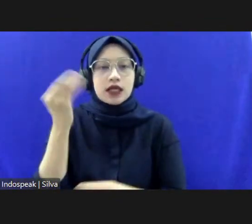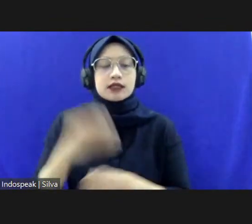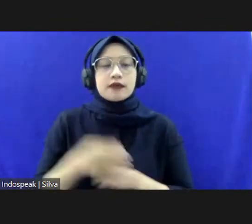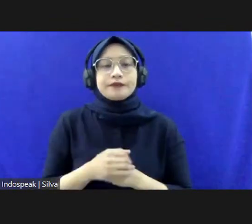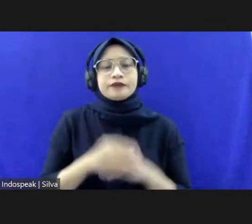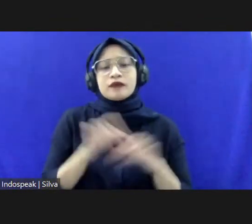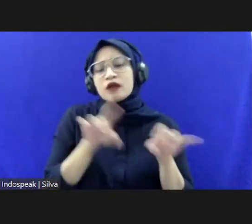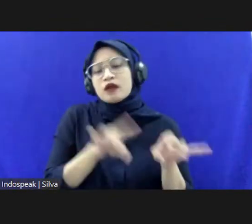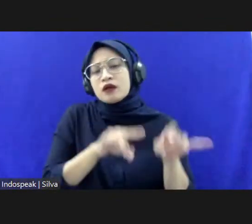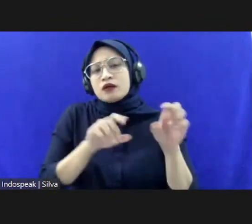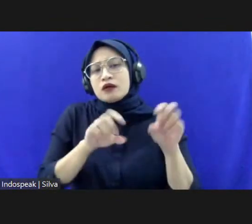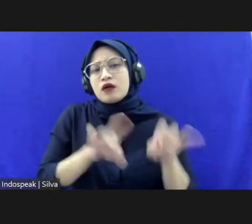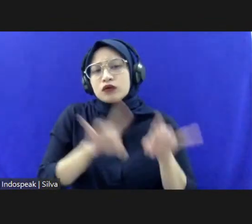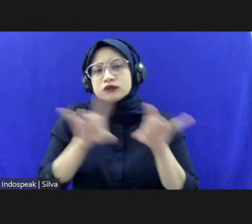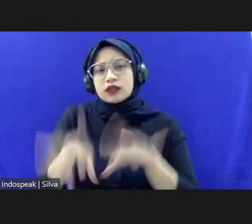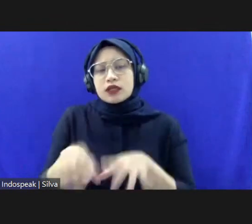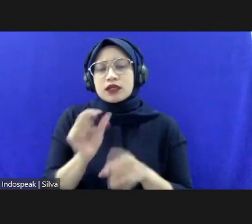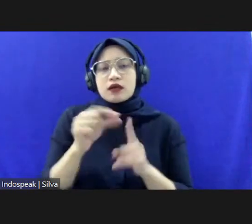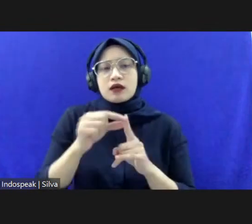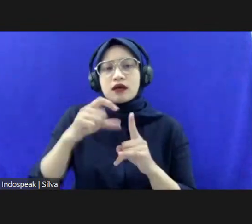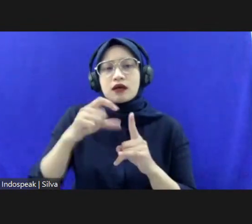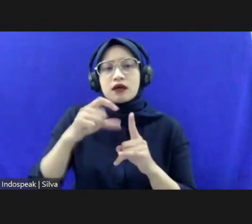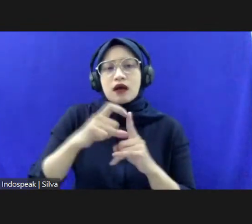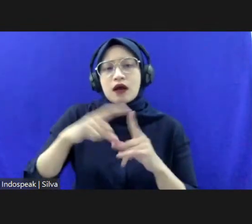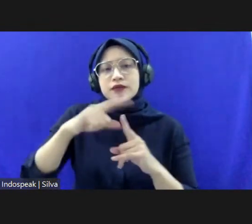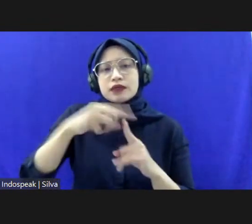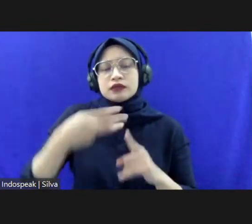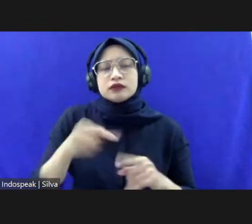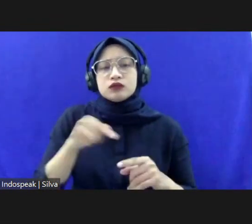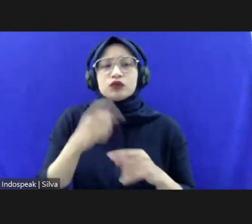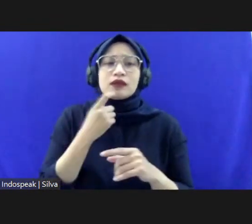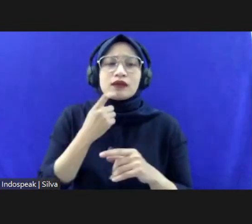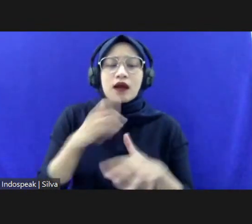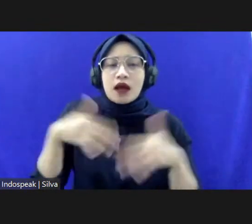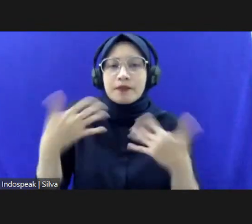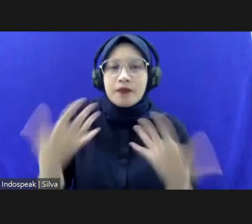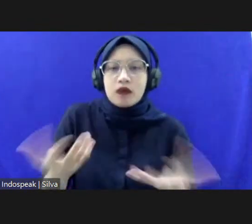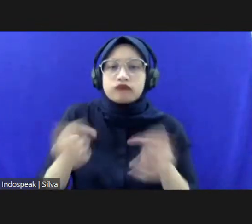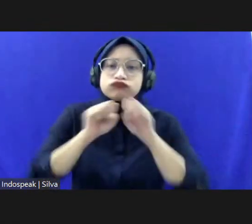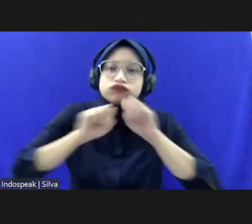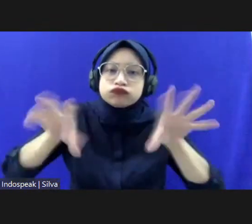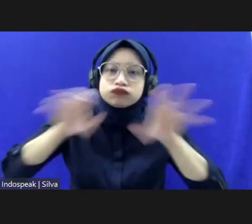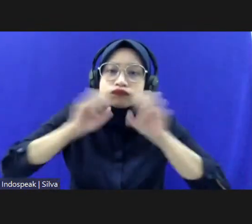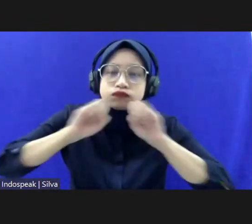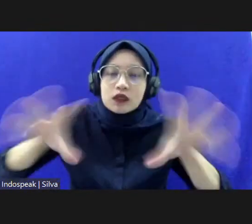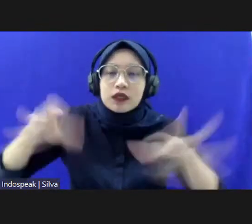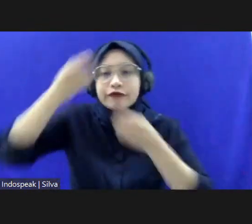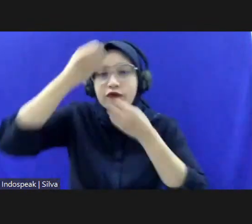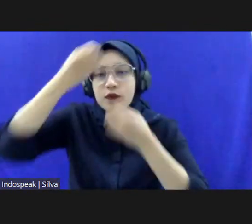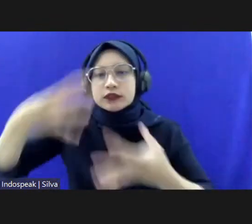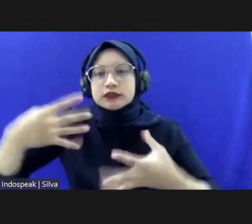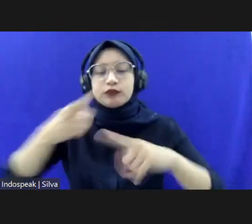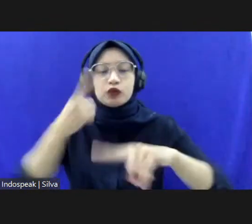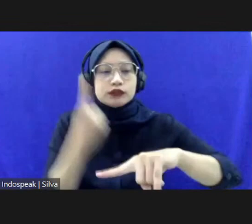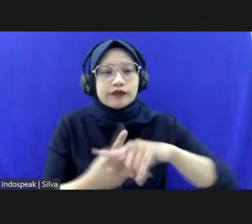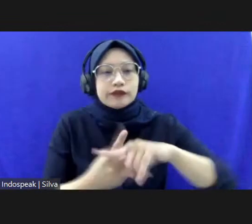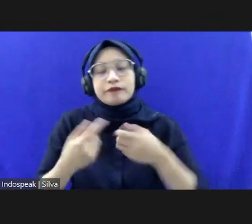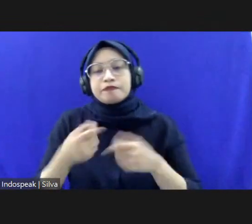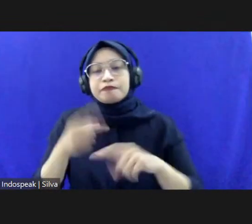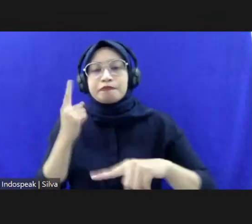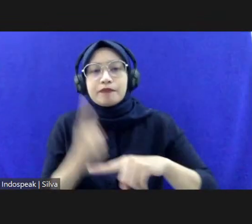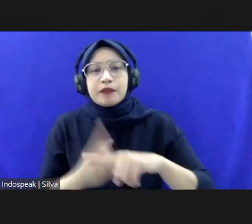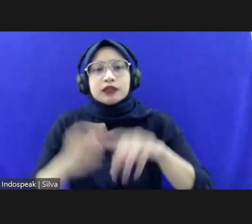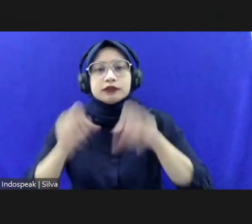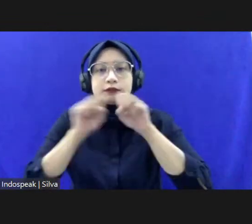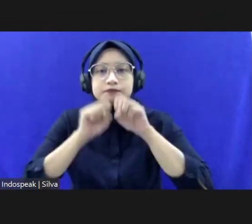we conducted is about spreading positivity and enhancing awareness about Indonesia,